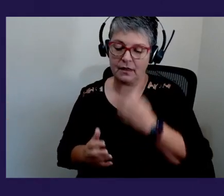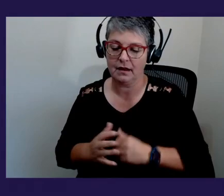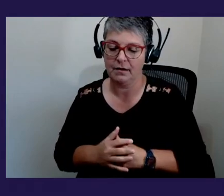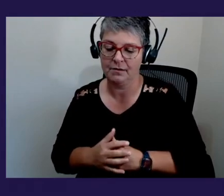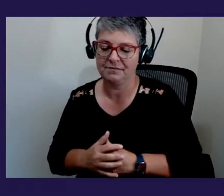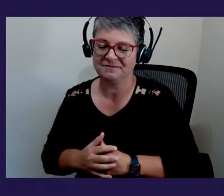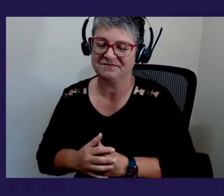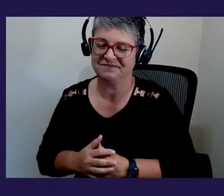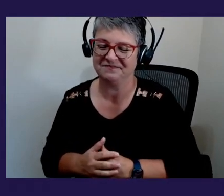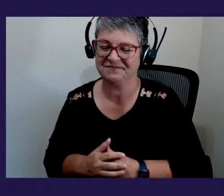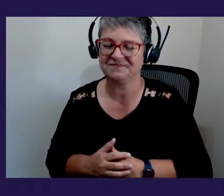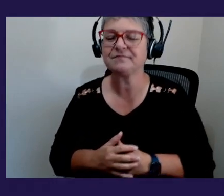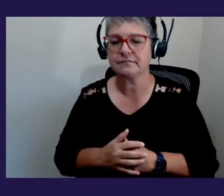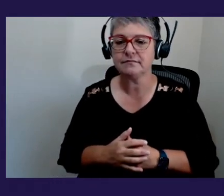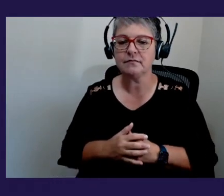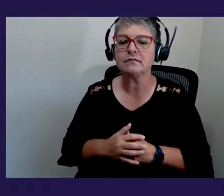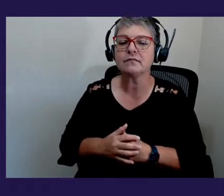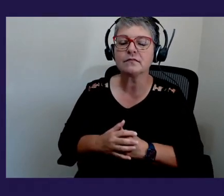Sure. I think that,